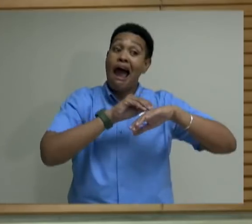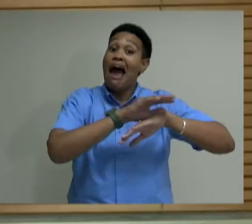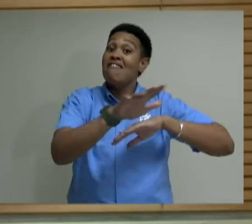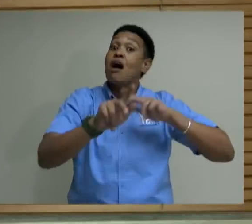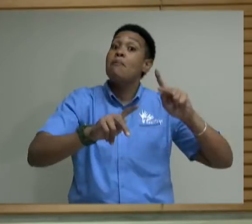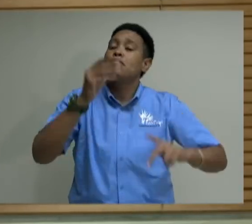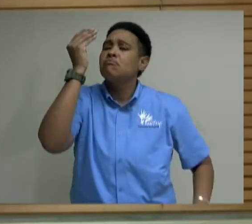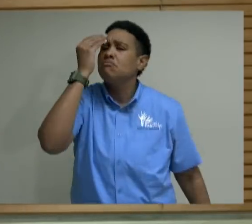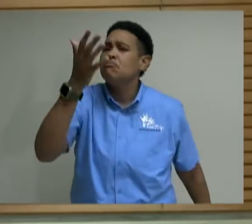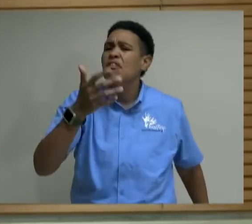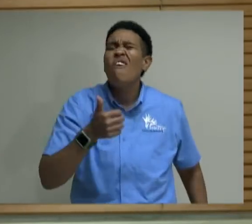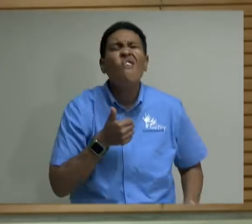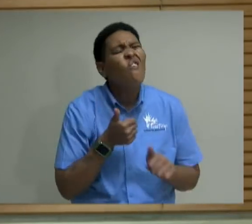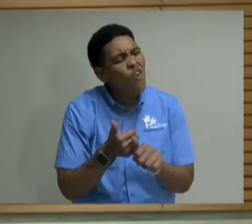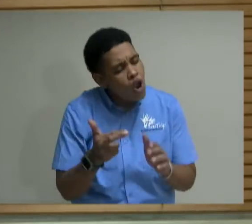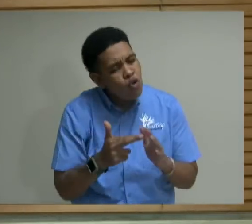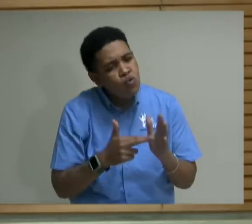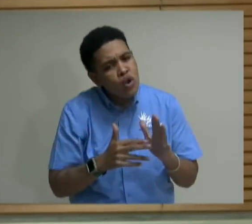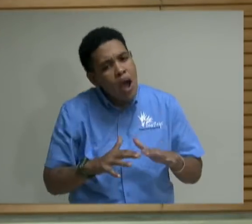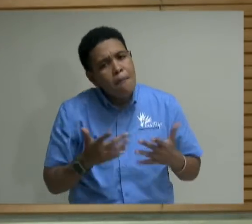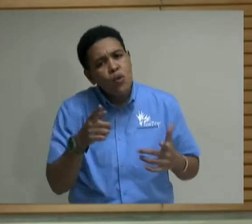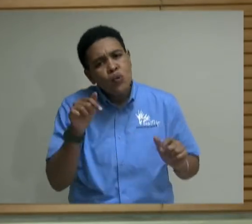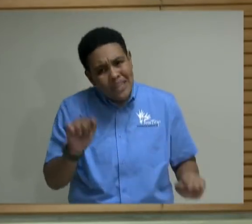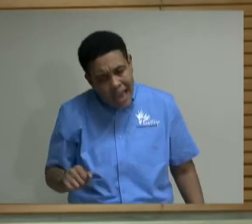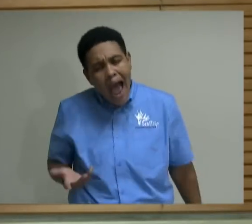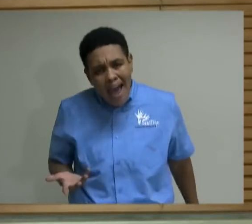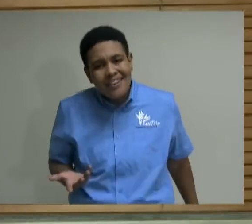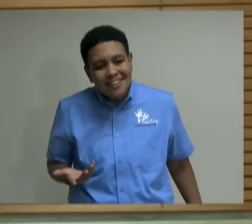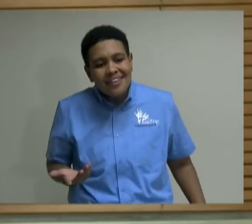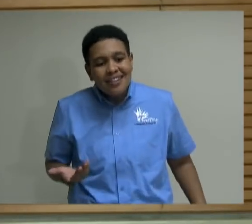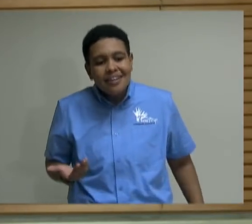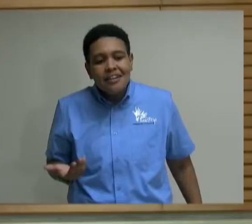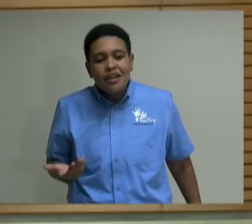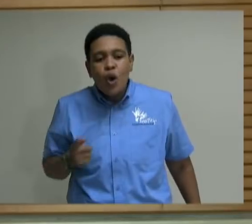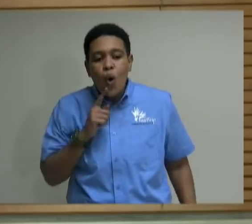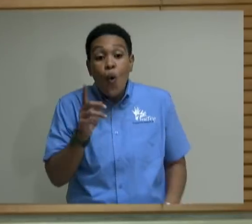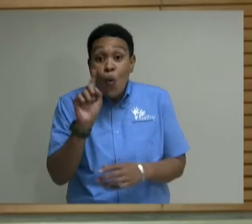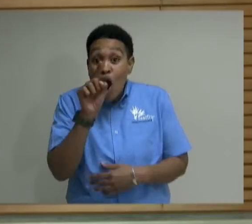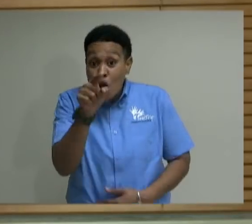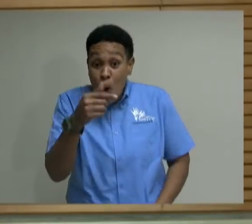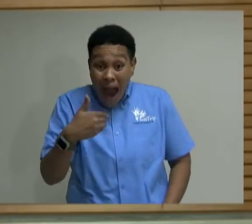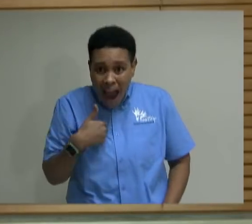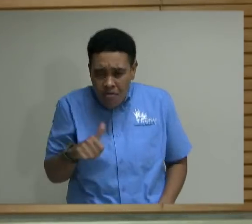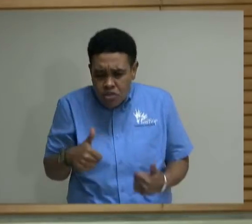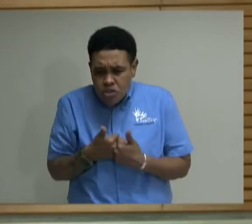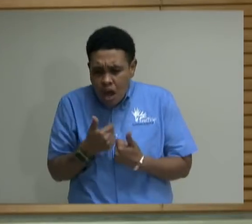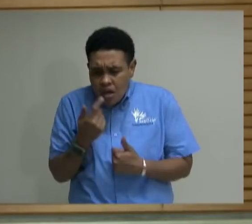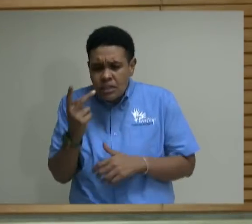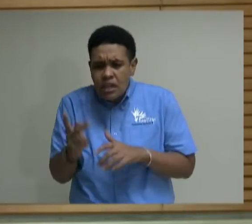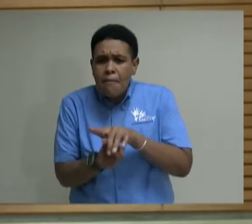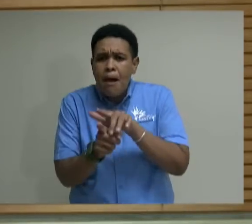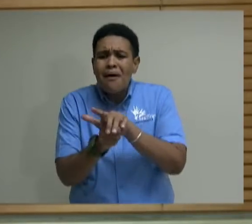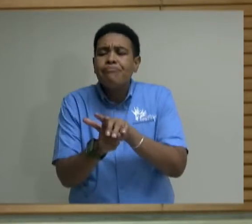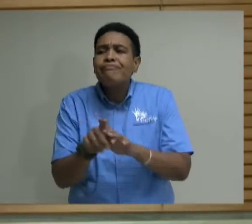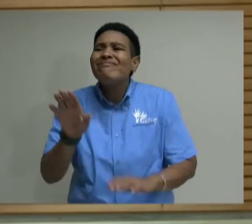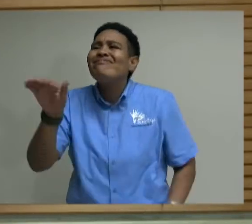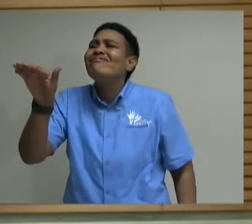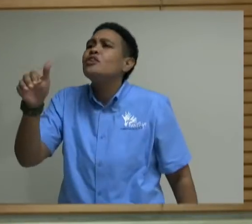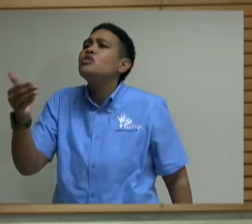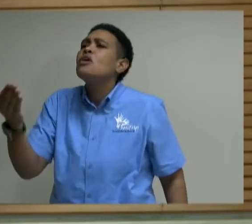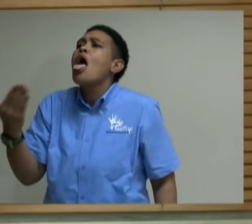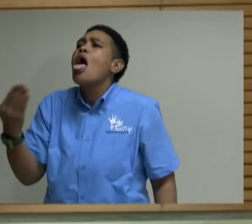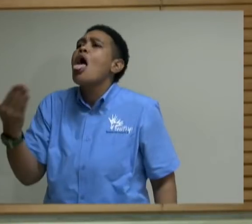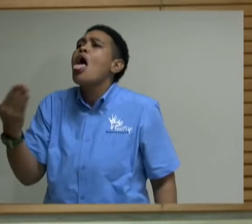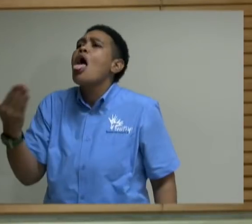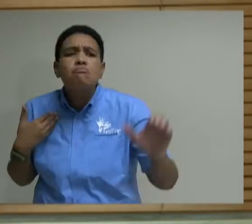is follow the rules as much as you can. Where you are having challenges, seek assistance, seek